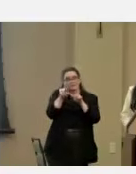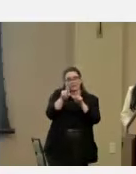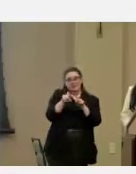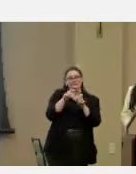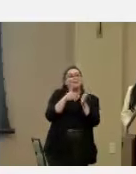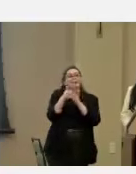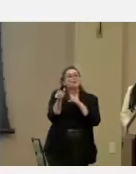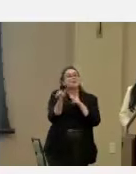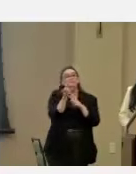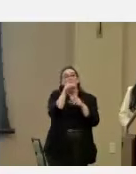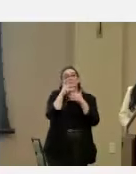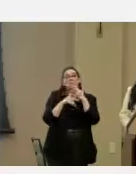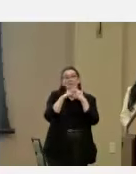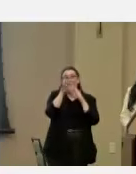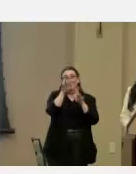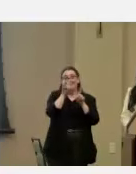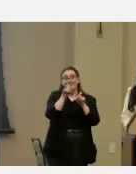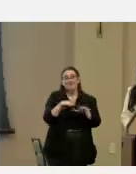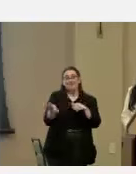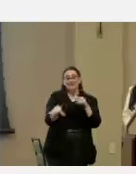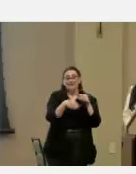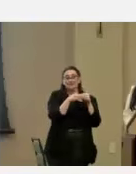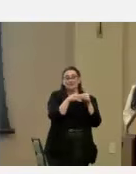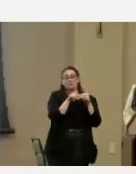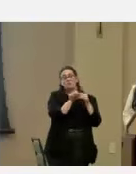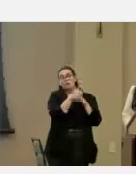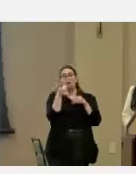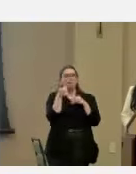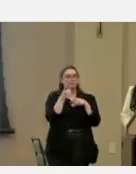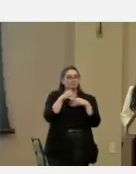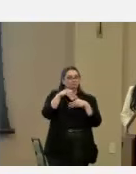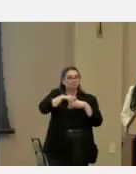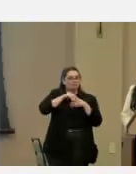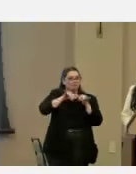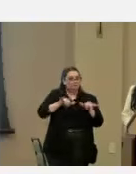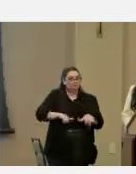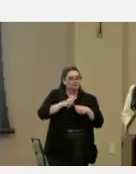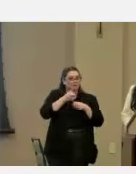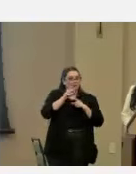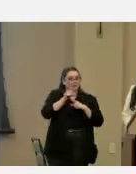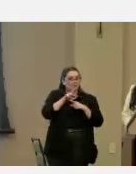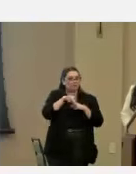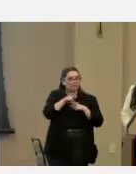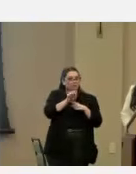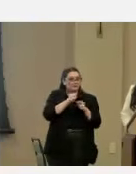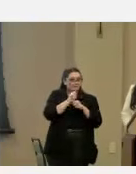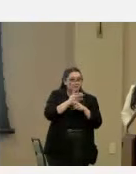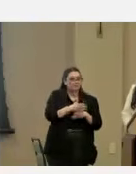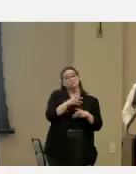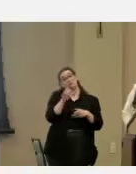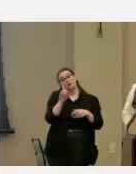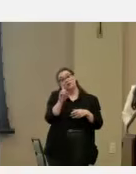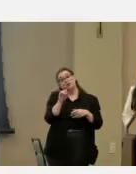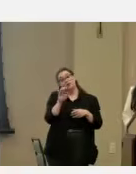get a blood test to rule out any other systemic causes of lupus. One thing about discoid lupus